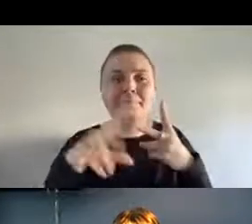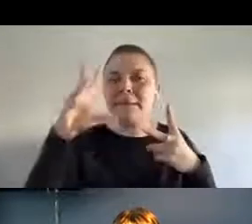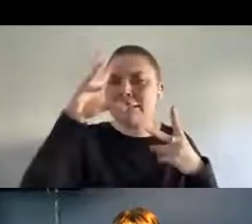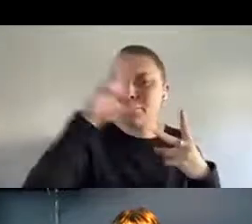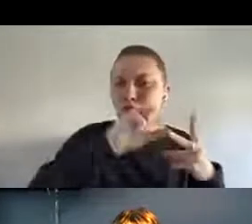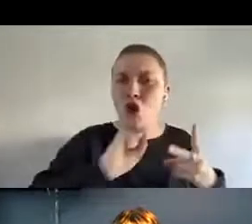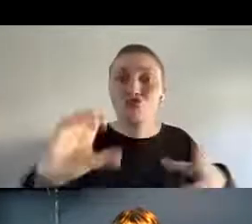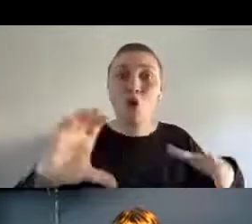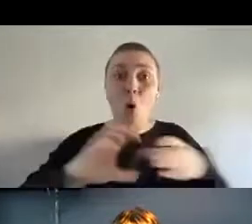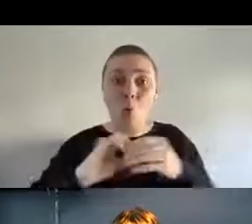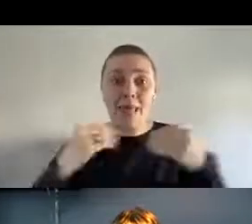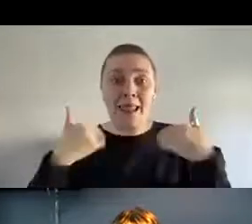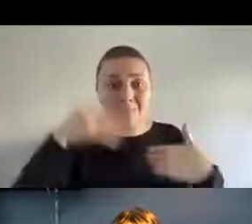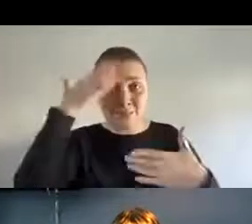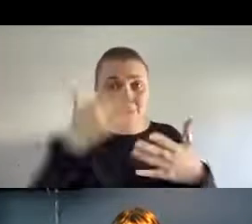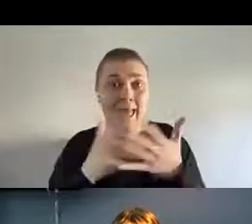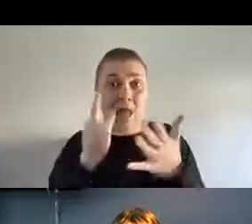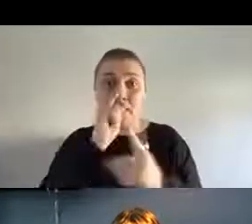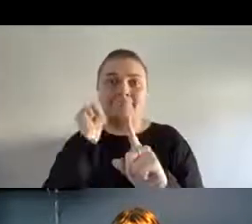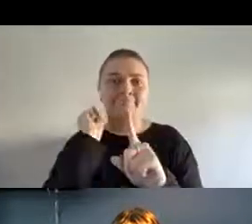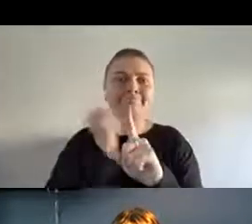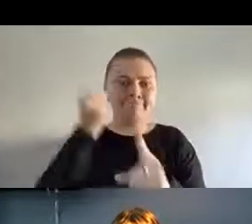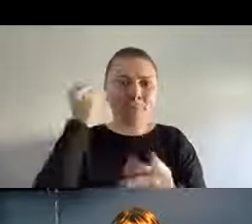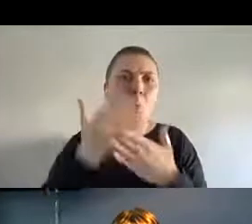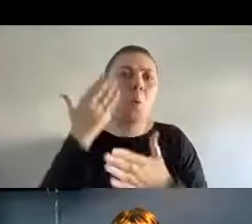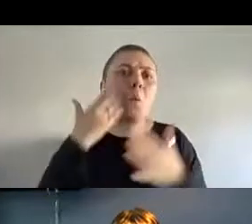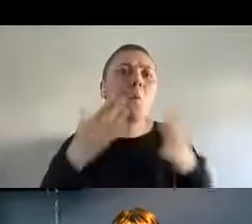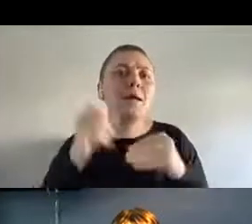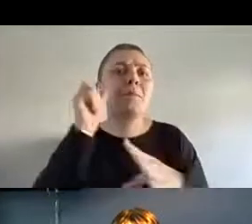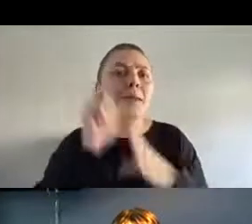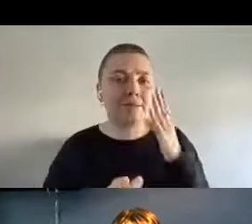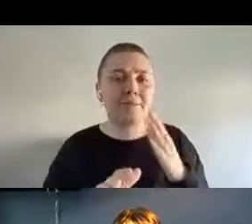lived experience of how that can impact women with disabilities.